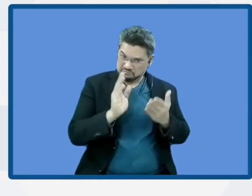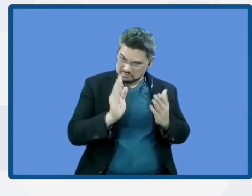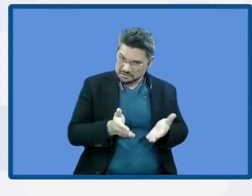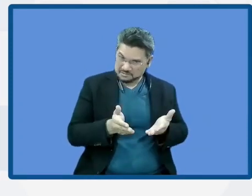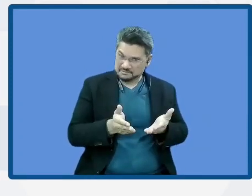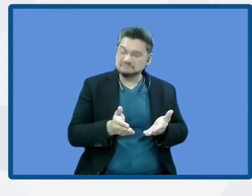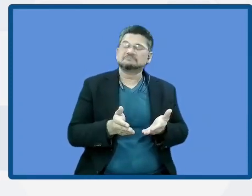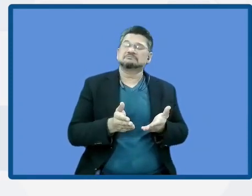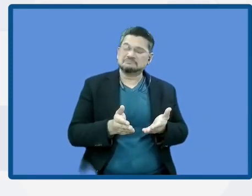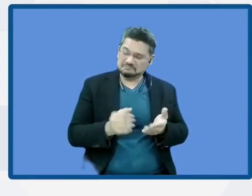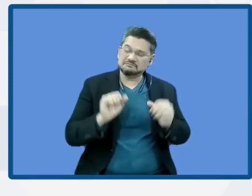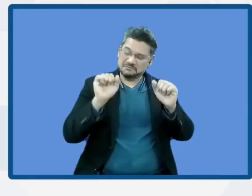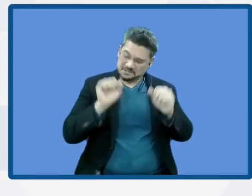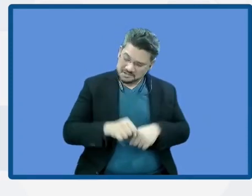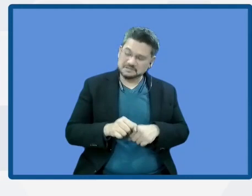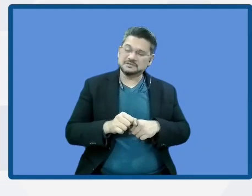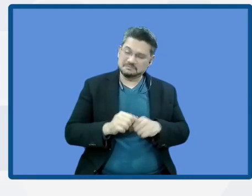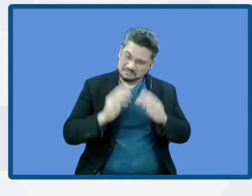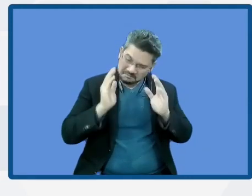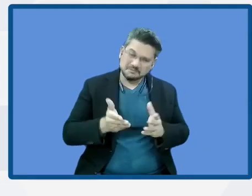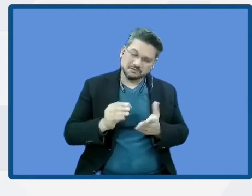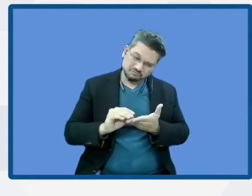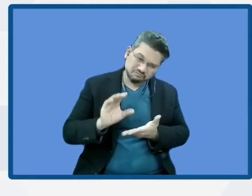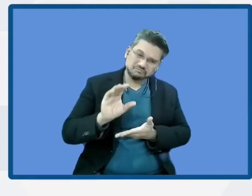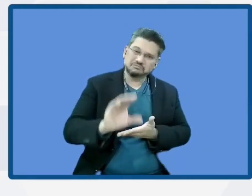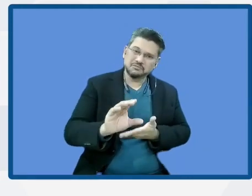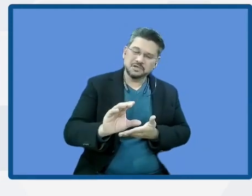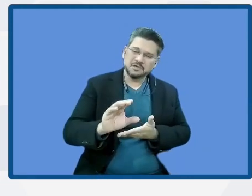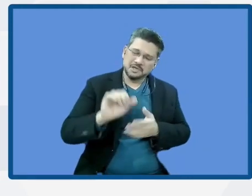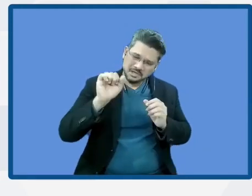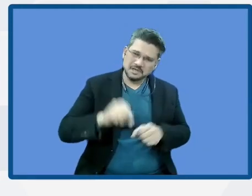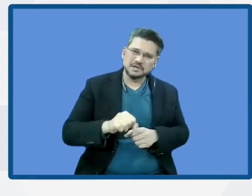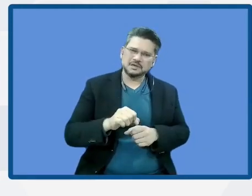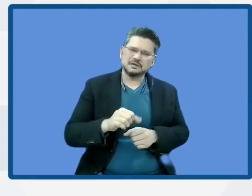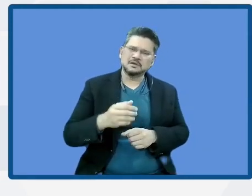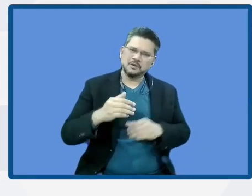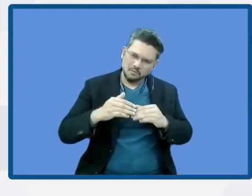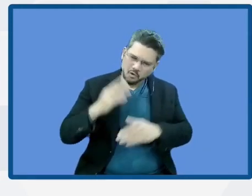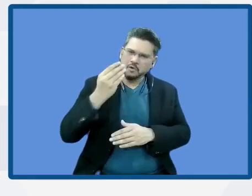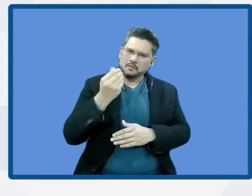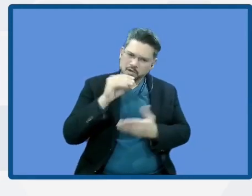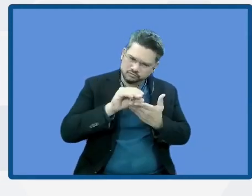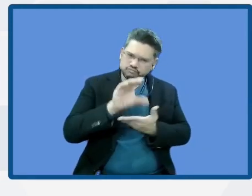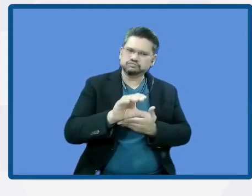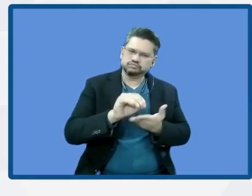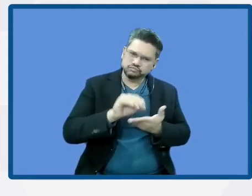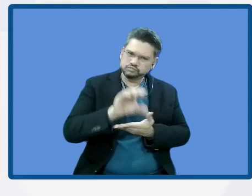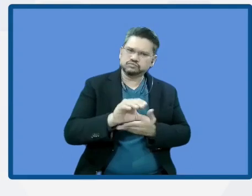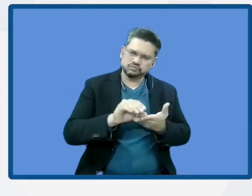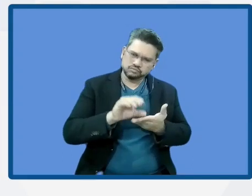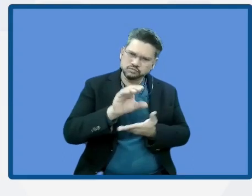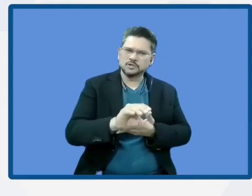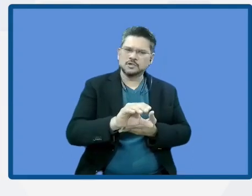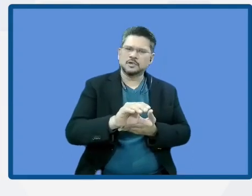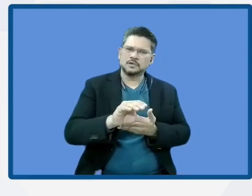should do it. I believe it is worth to keep investing in these, or to start investing